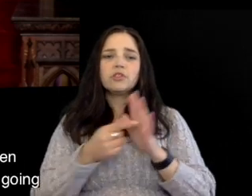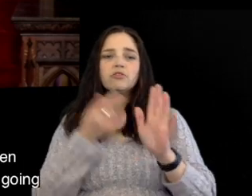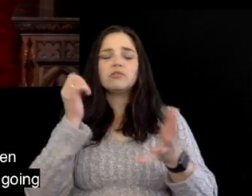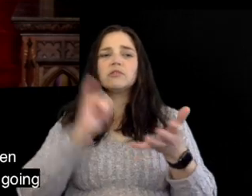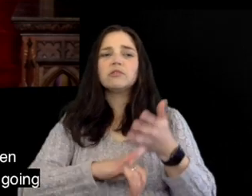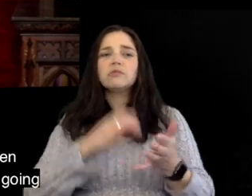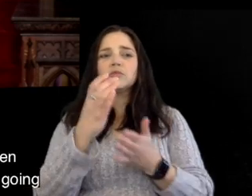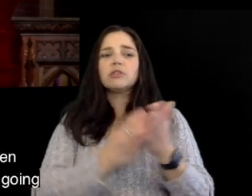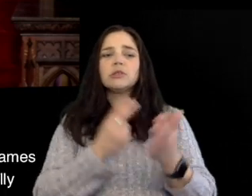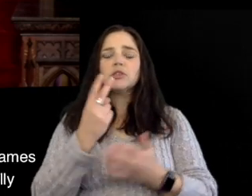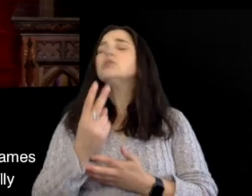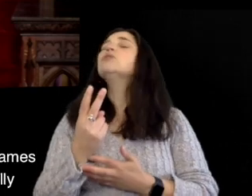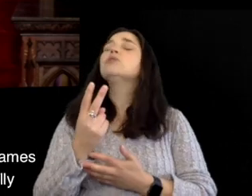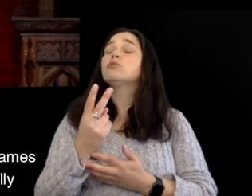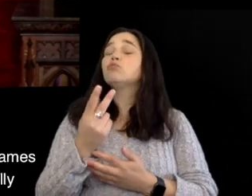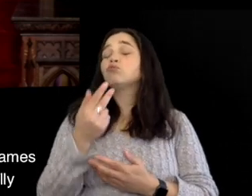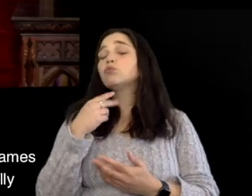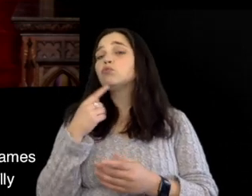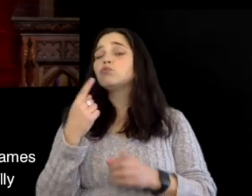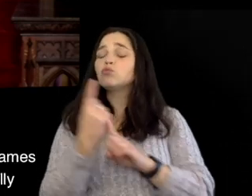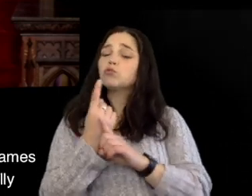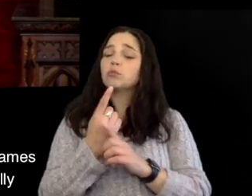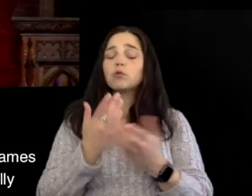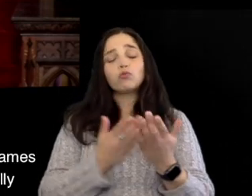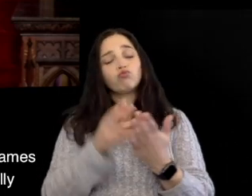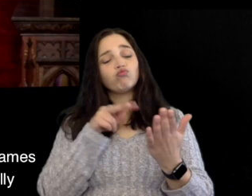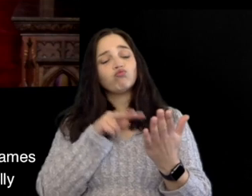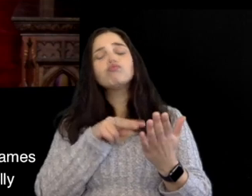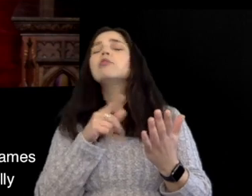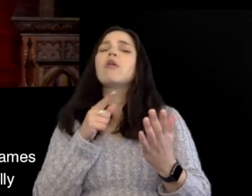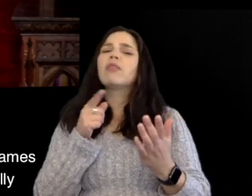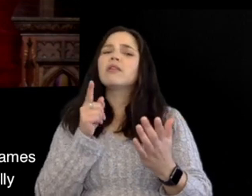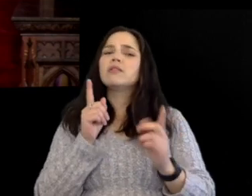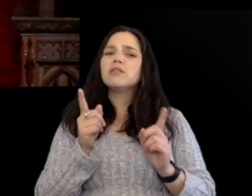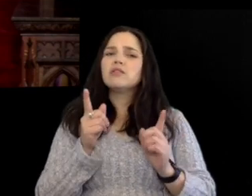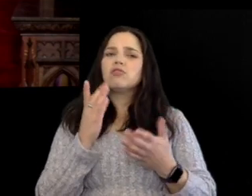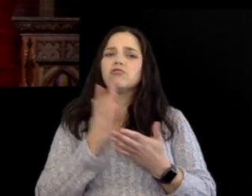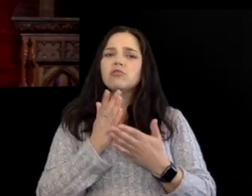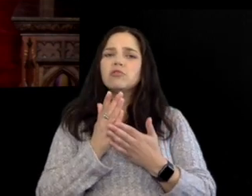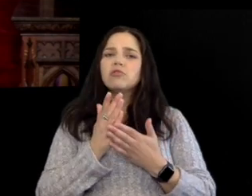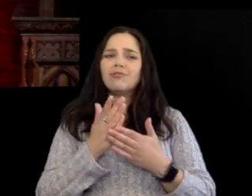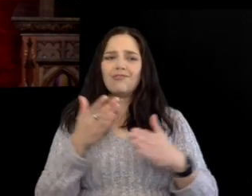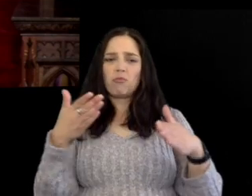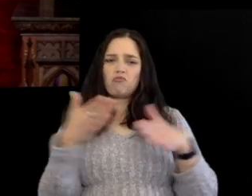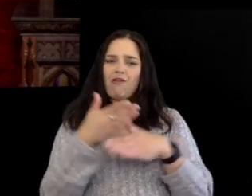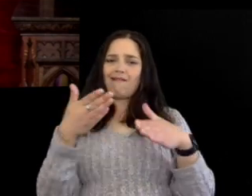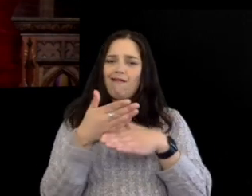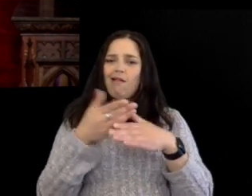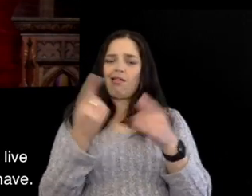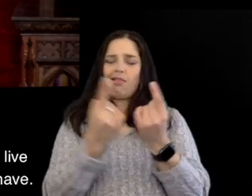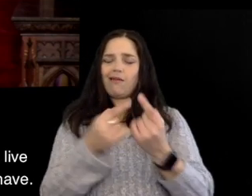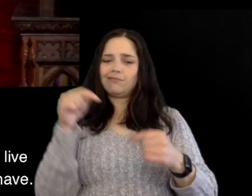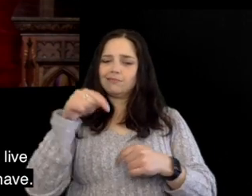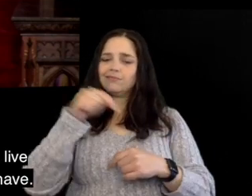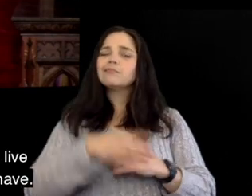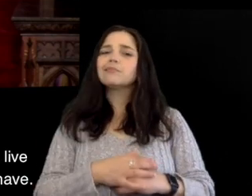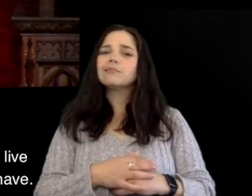James chapter 2. And what I've been saying as we've been going through the book of James is this is really, really practical